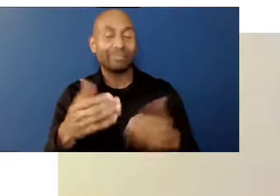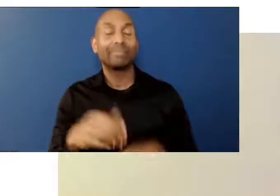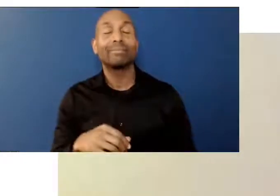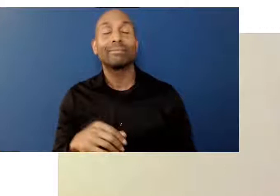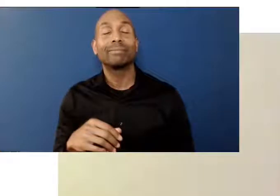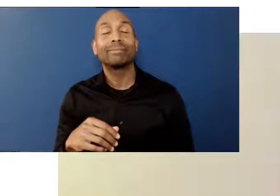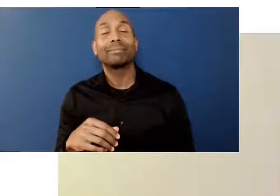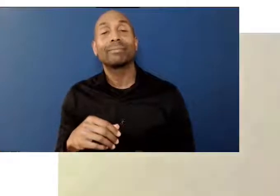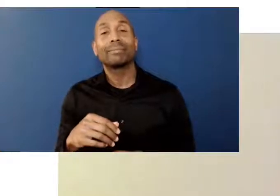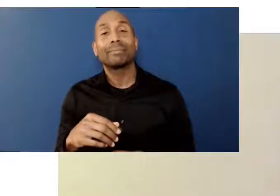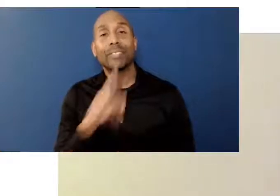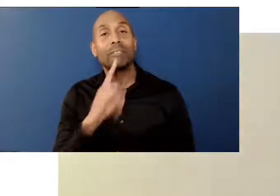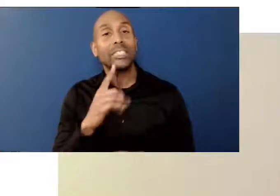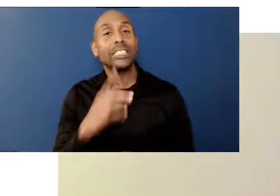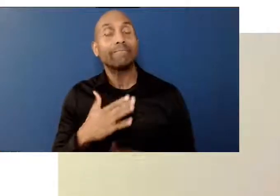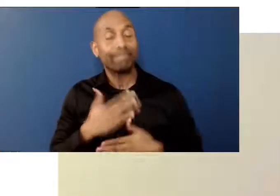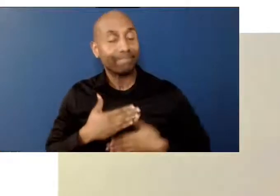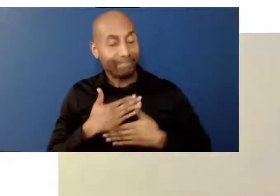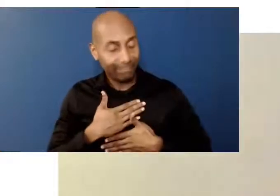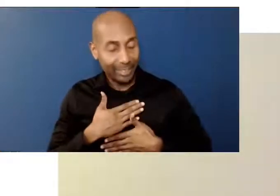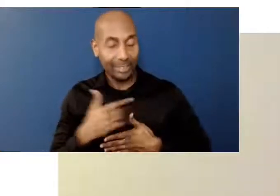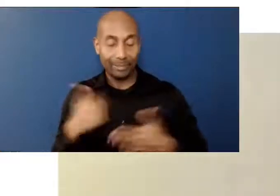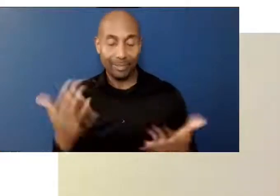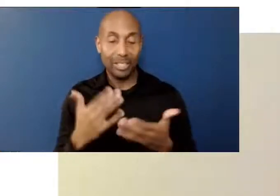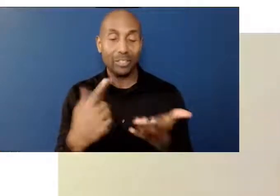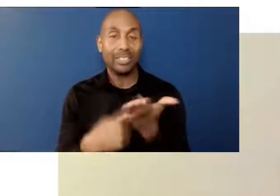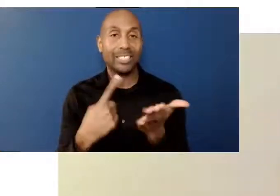about our work at the Accessibility Directorate today.